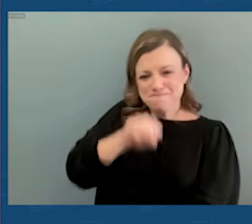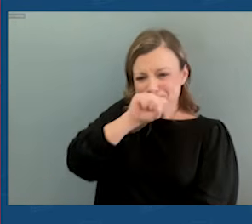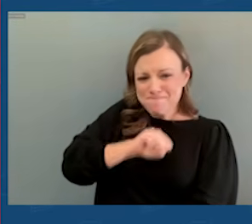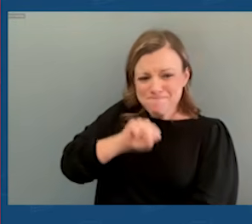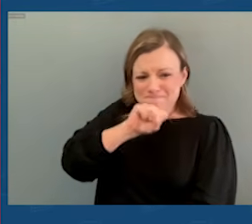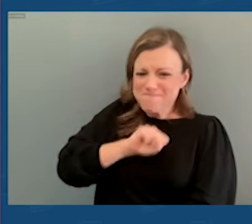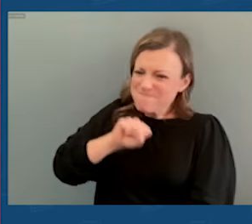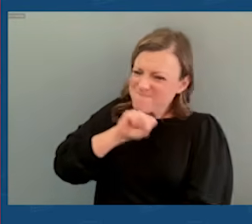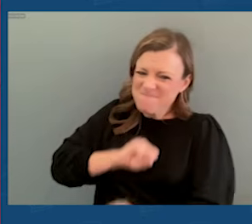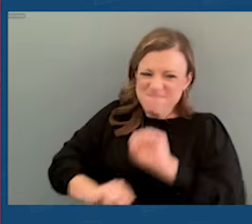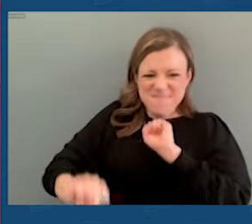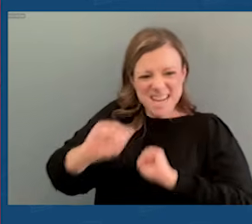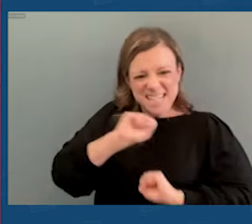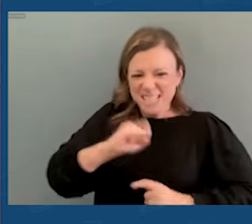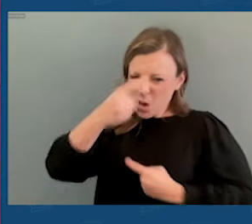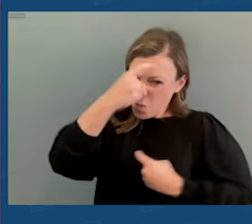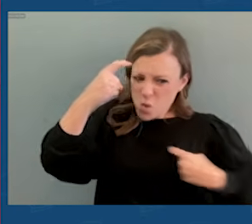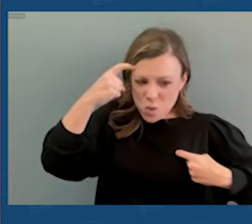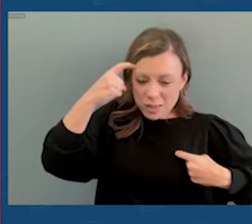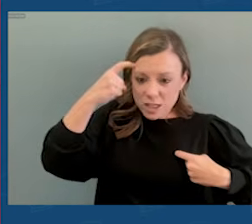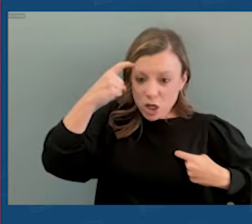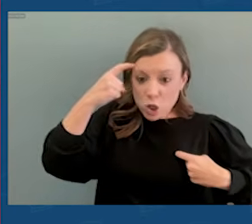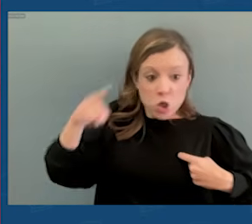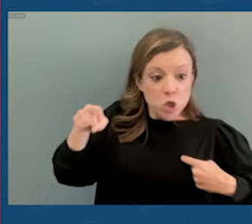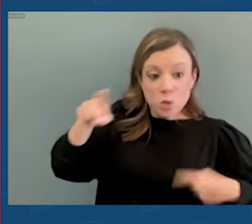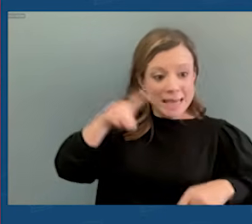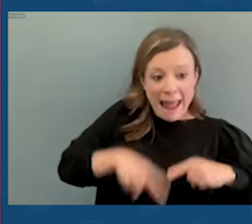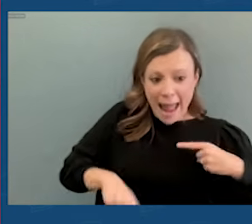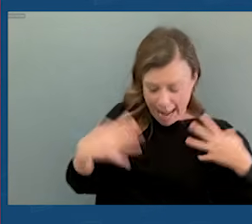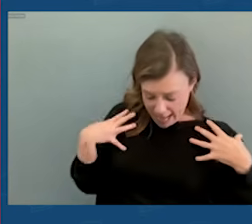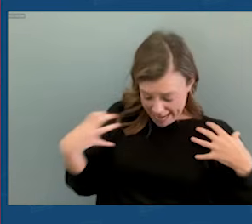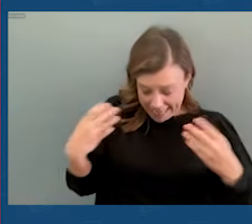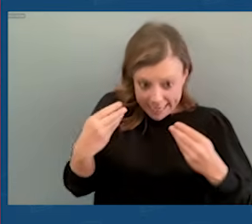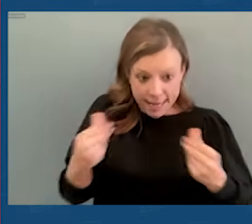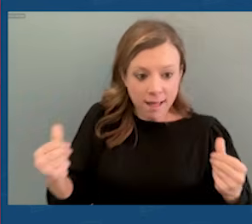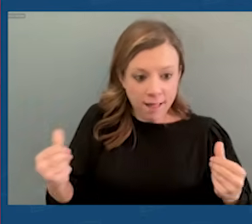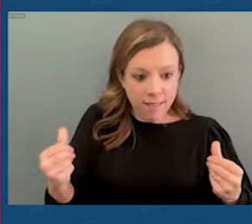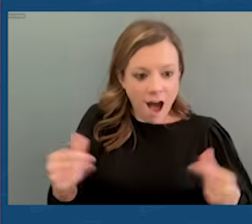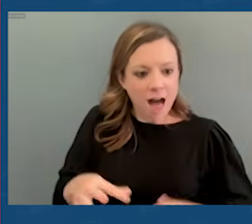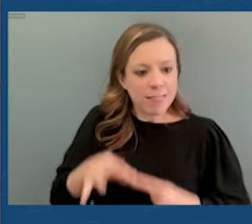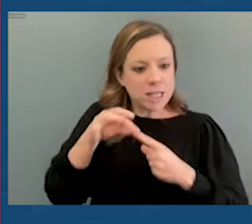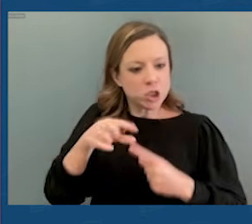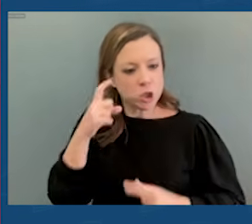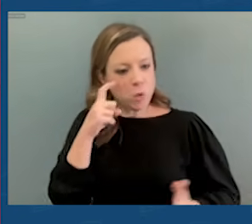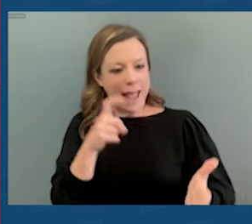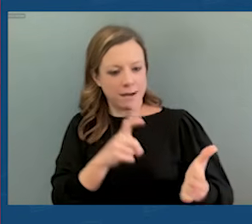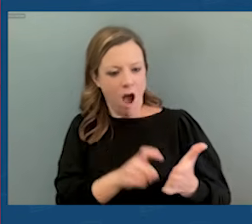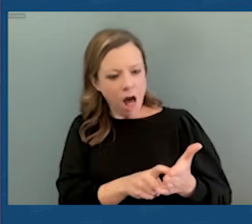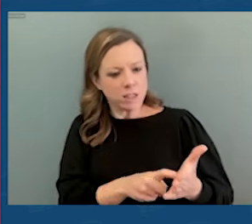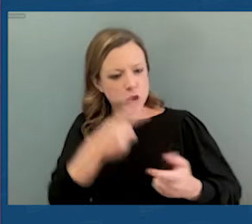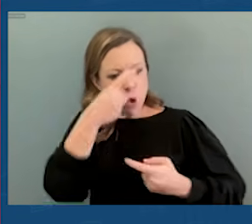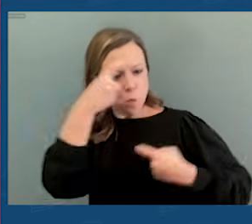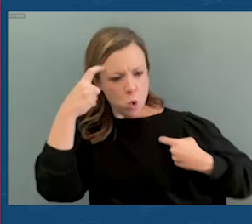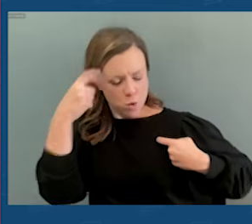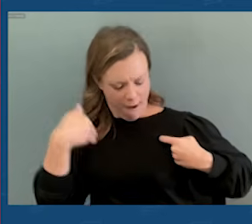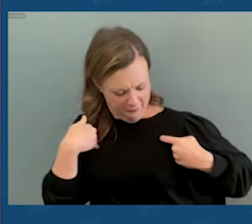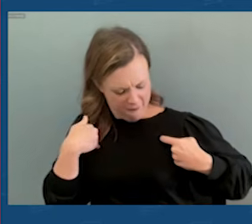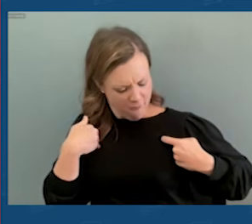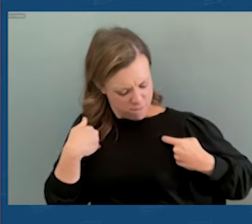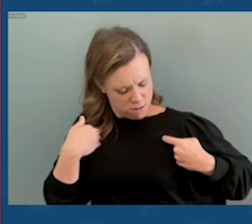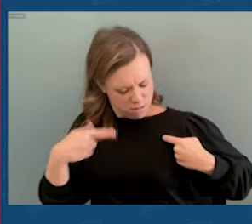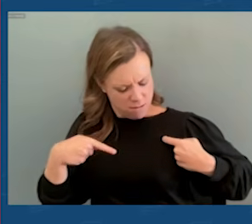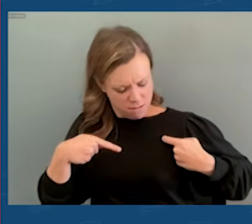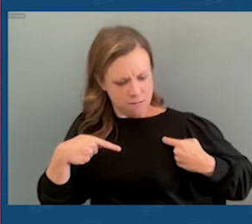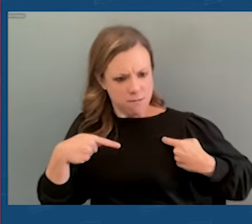healing unless you acknowledge the wound to begin with. And